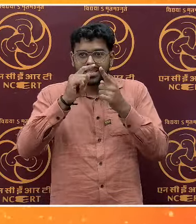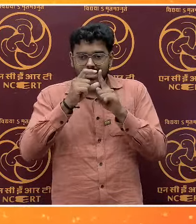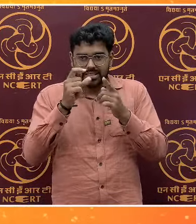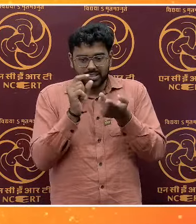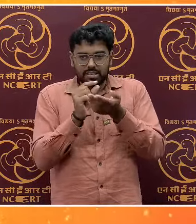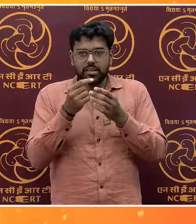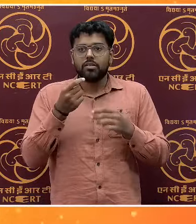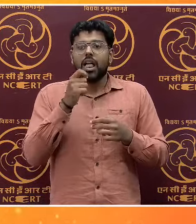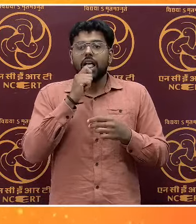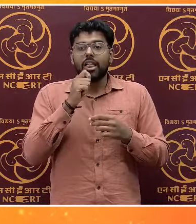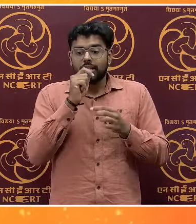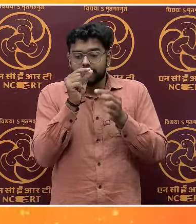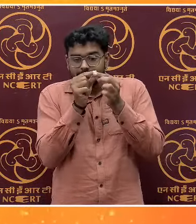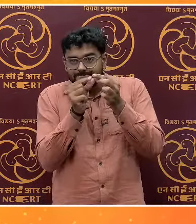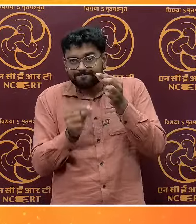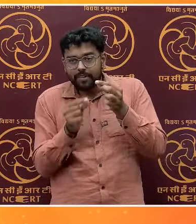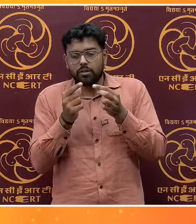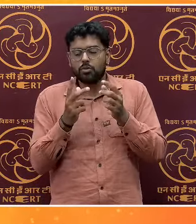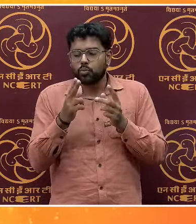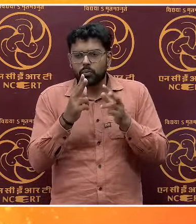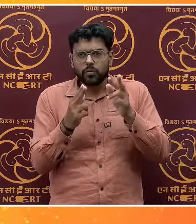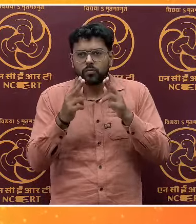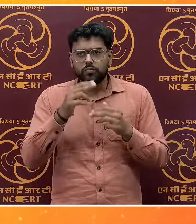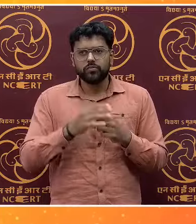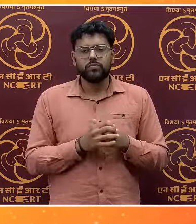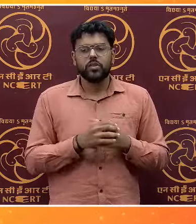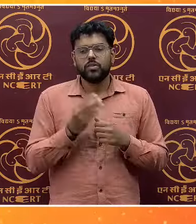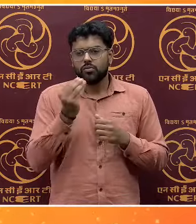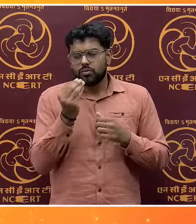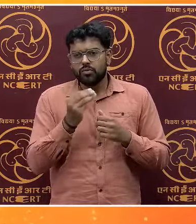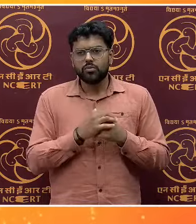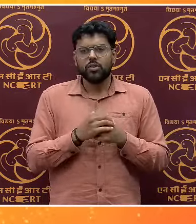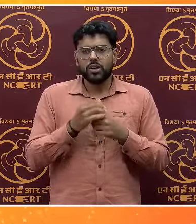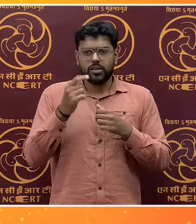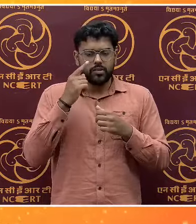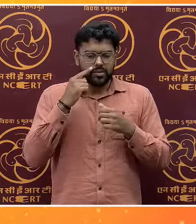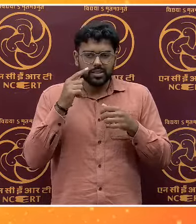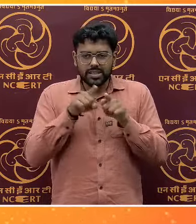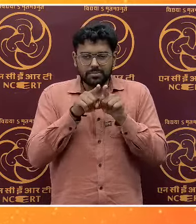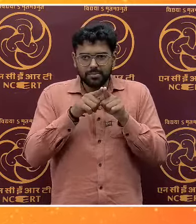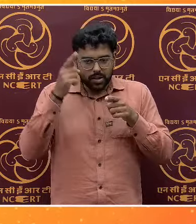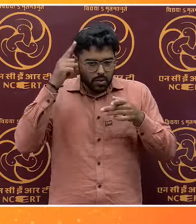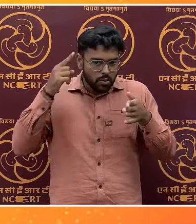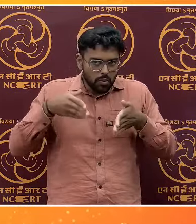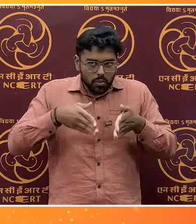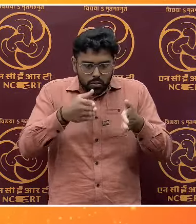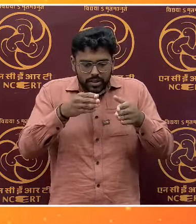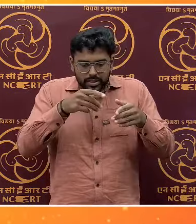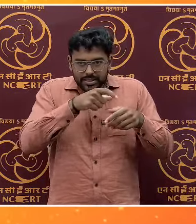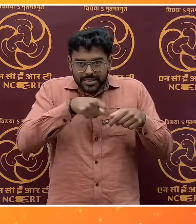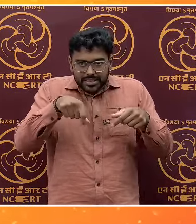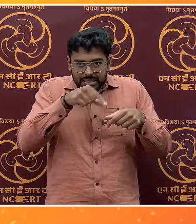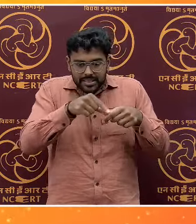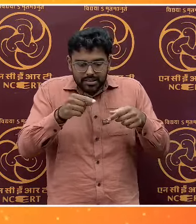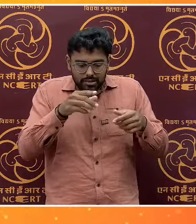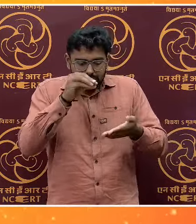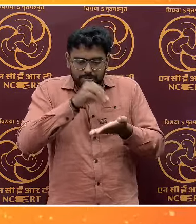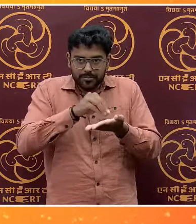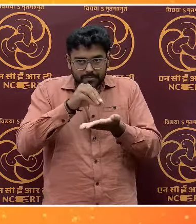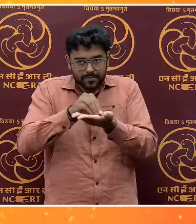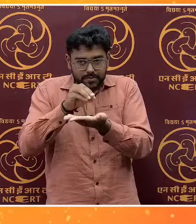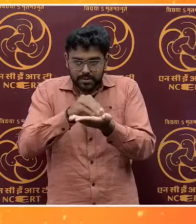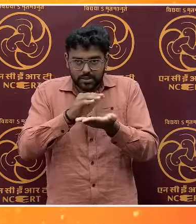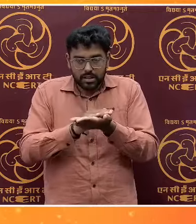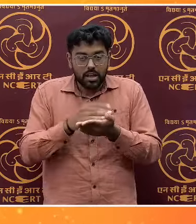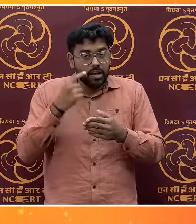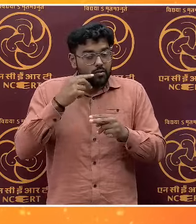cream sticks and some cutouts Okay. of a road and of zebra, and then I pasted it. And if